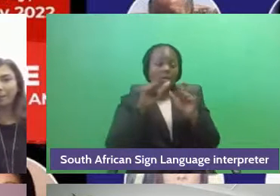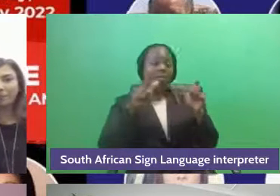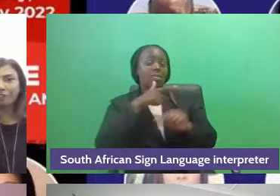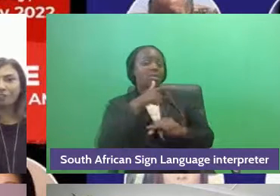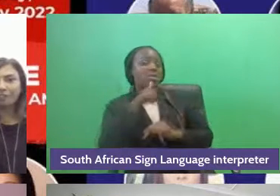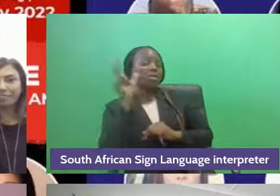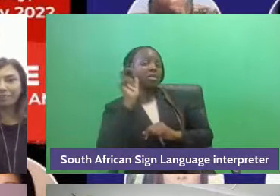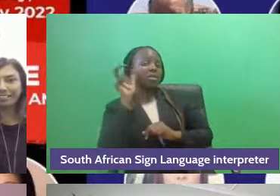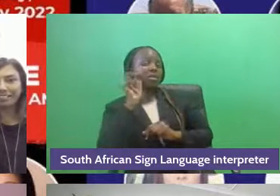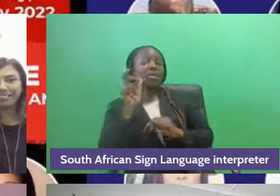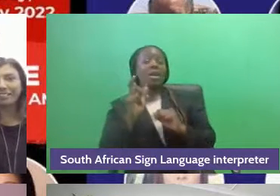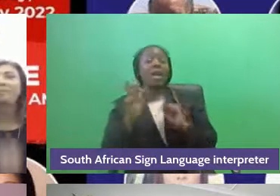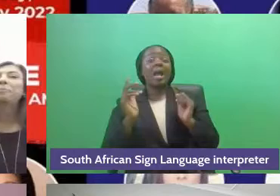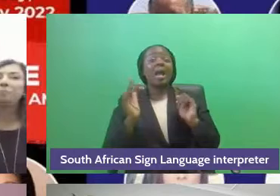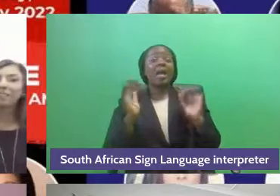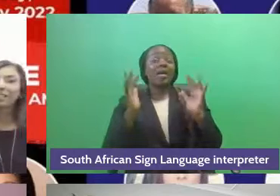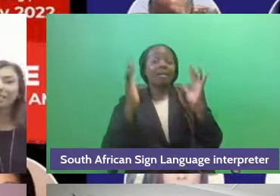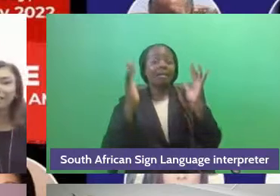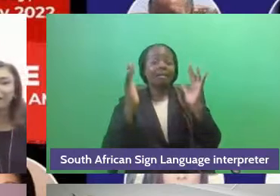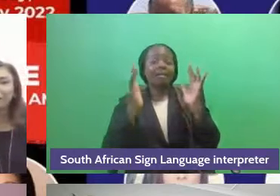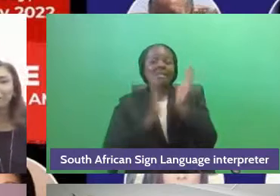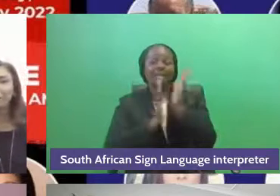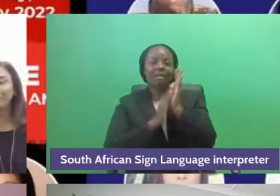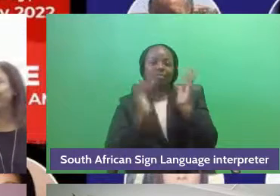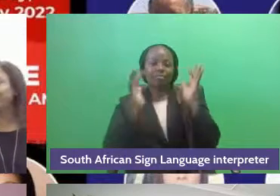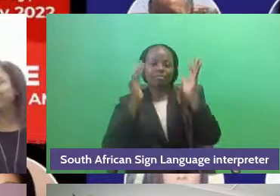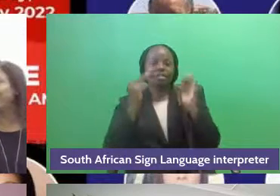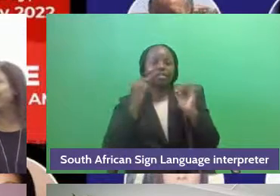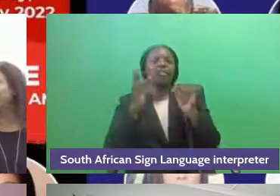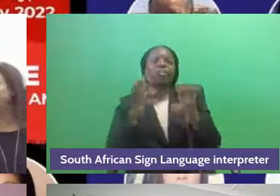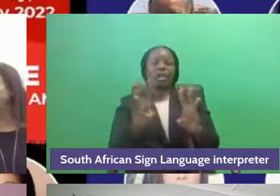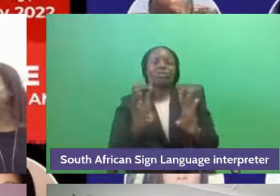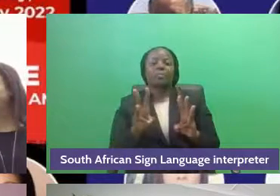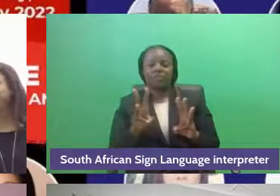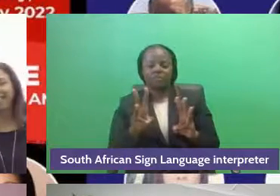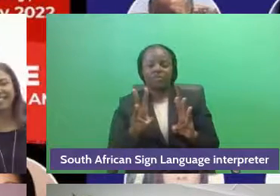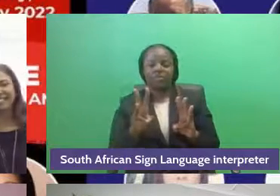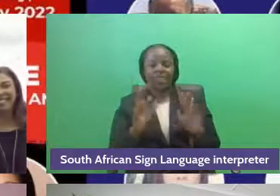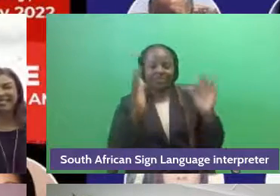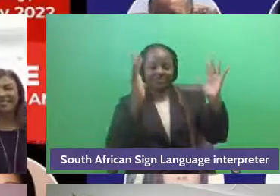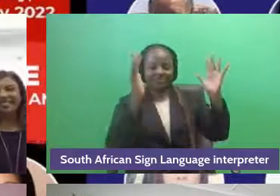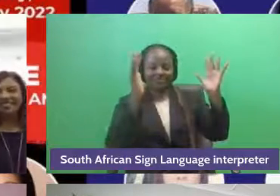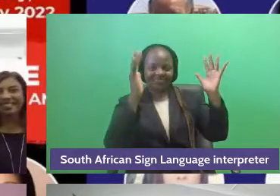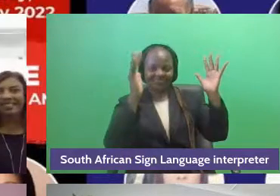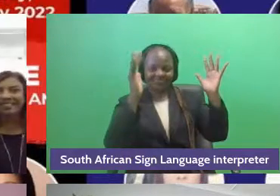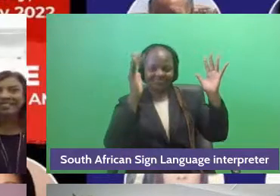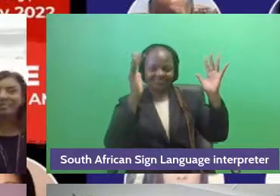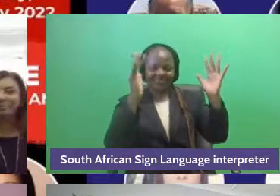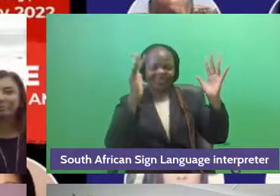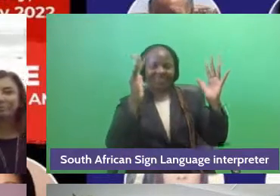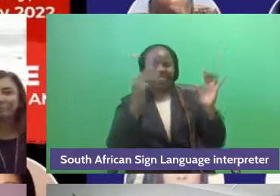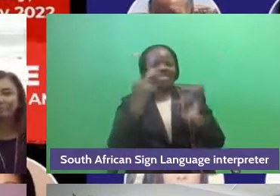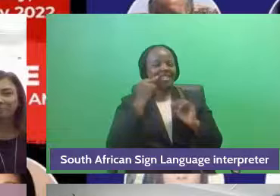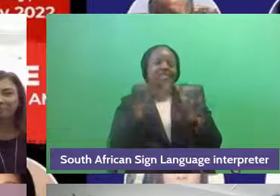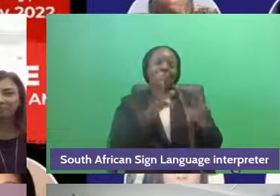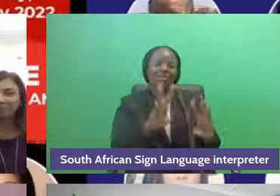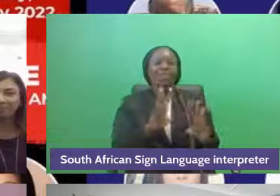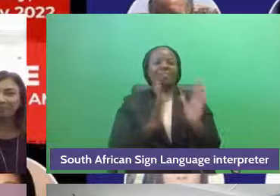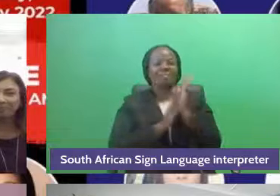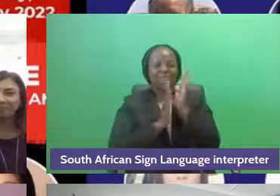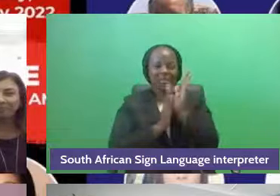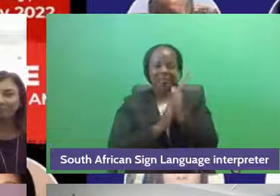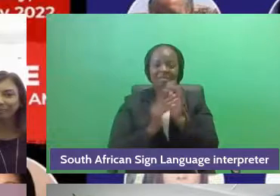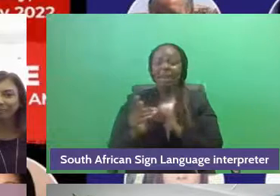you clap for a deaf person. So that's the applause that we give in Sanele. Definitely, Pamela. This is